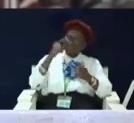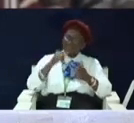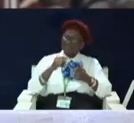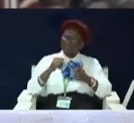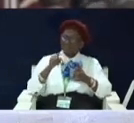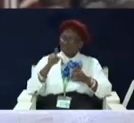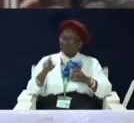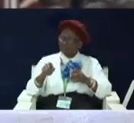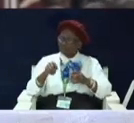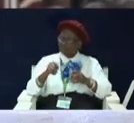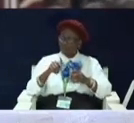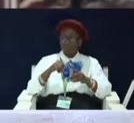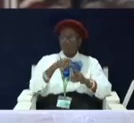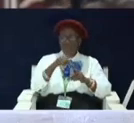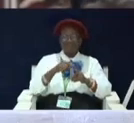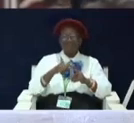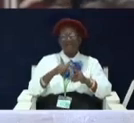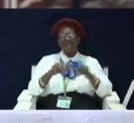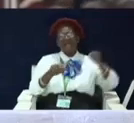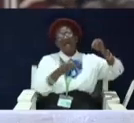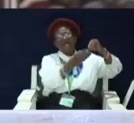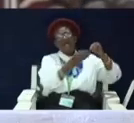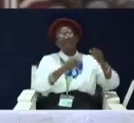this tiredness to your